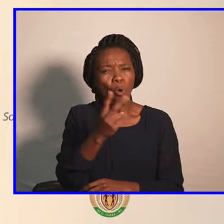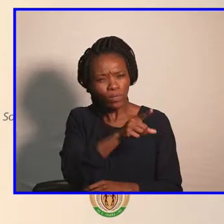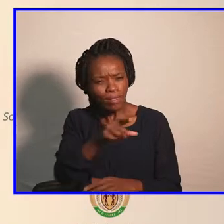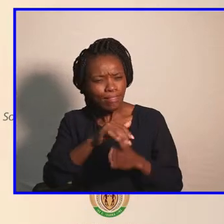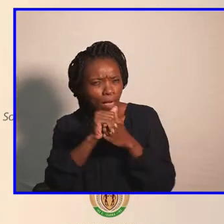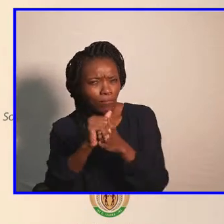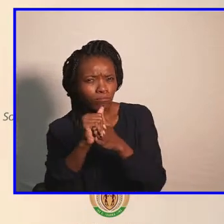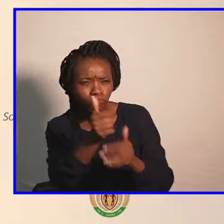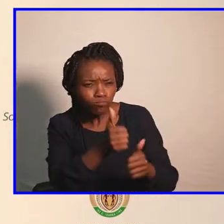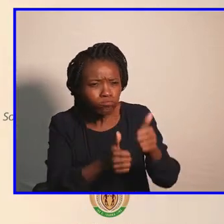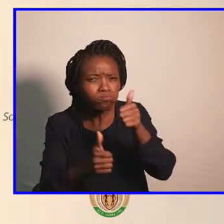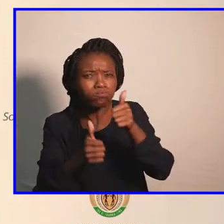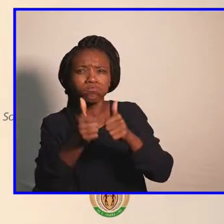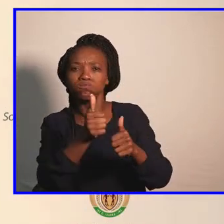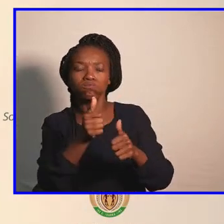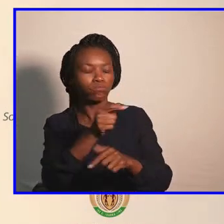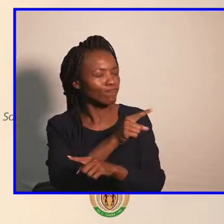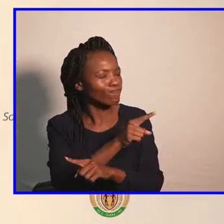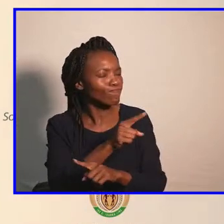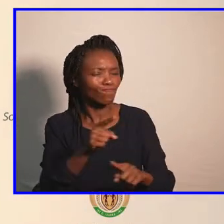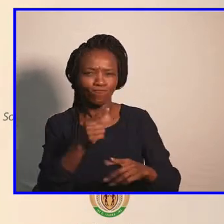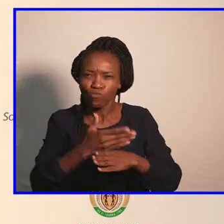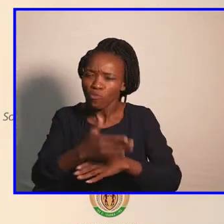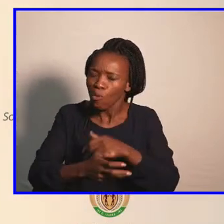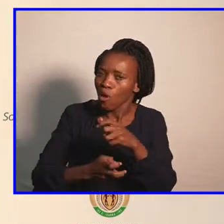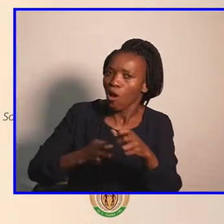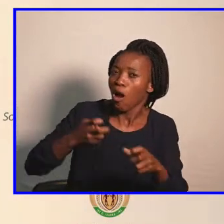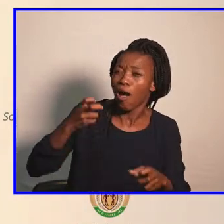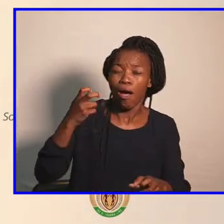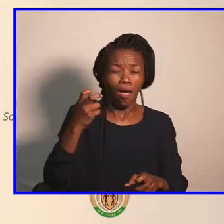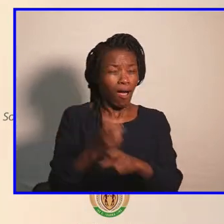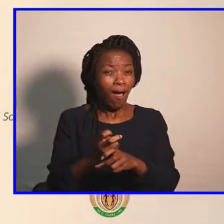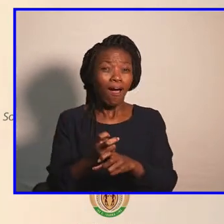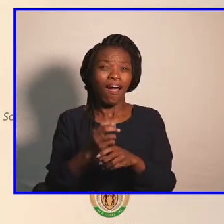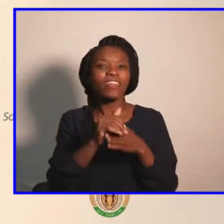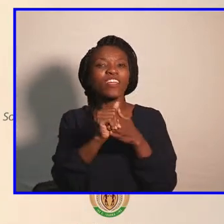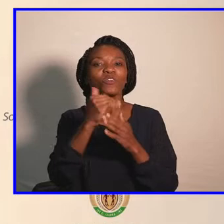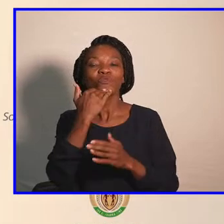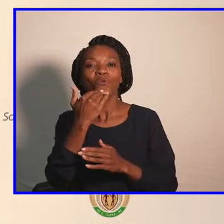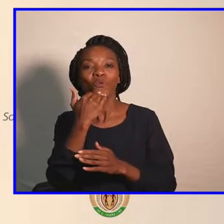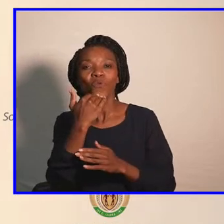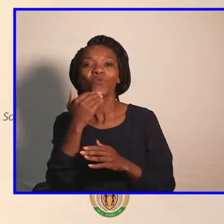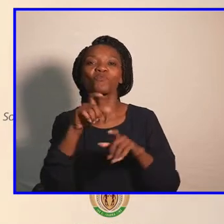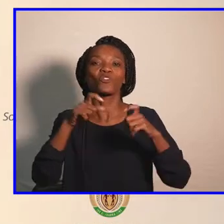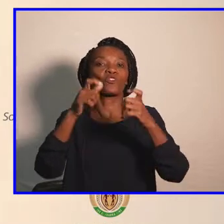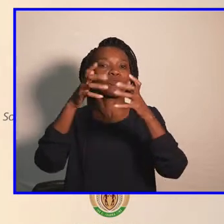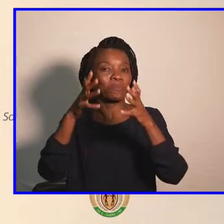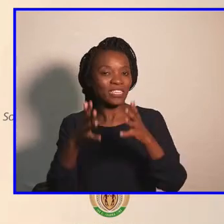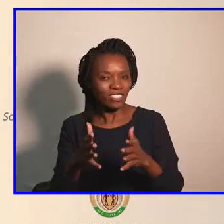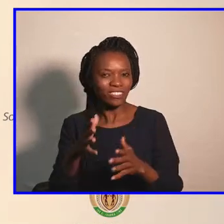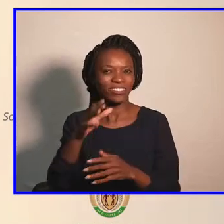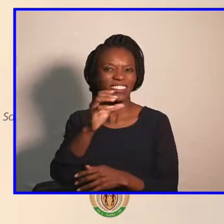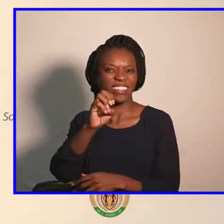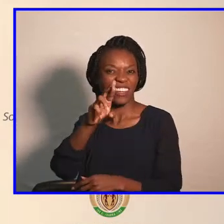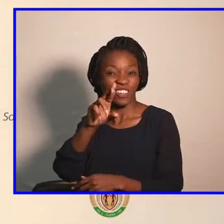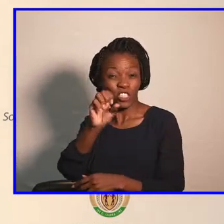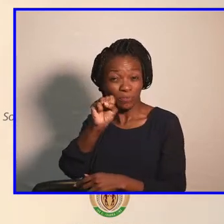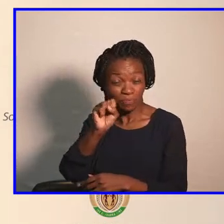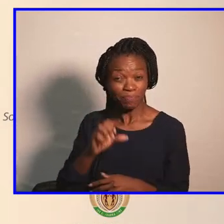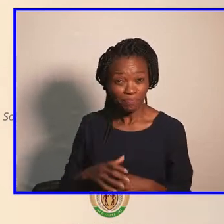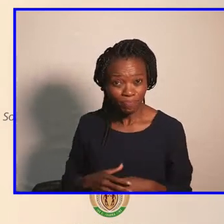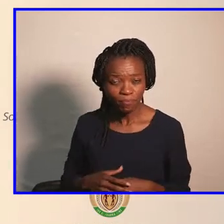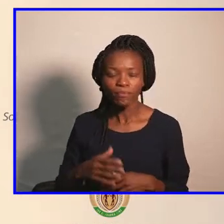team led with distinction by Commissioner Kisworth. Allow me to congratulate and thank each of